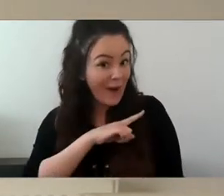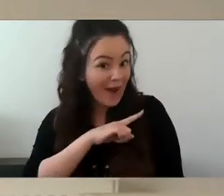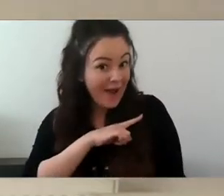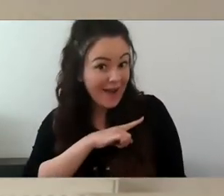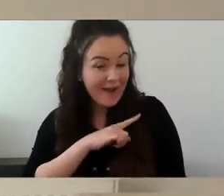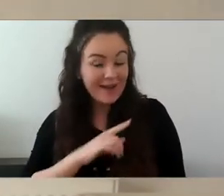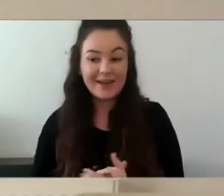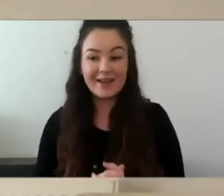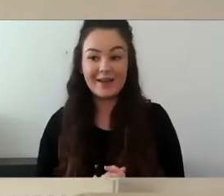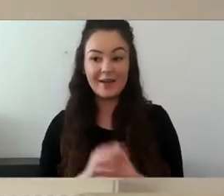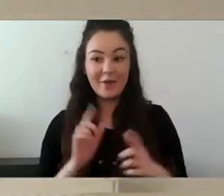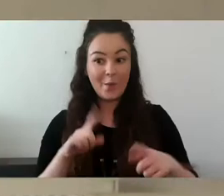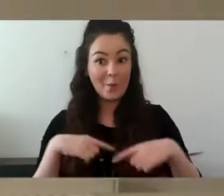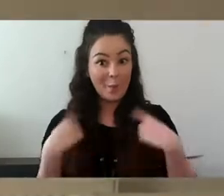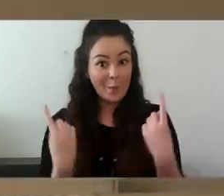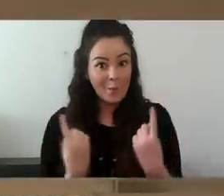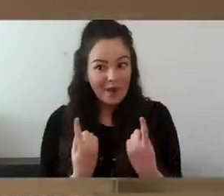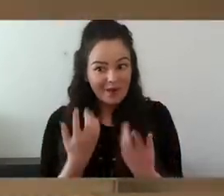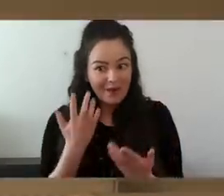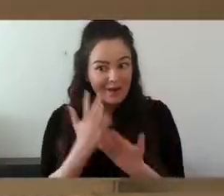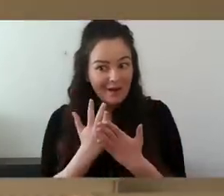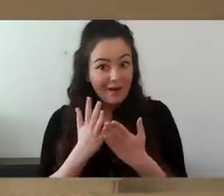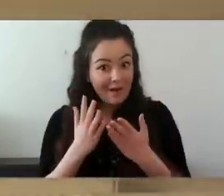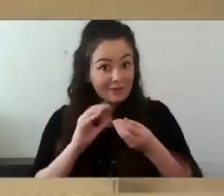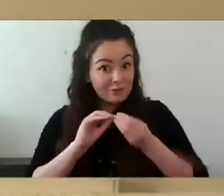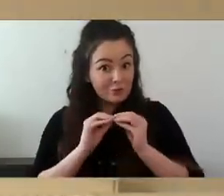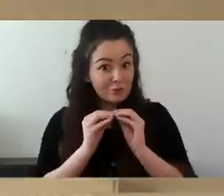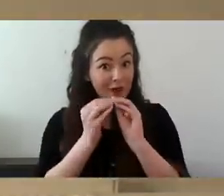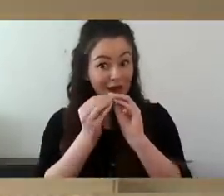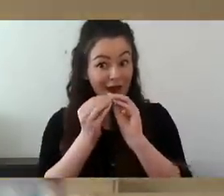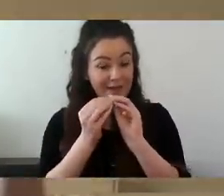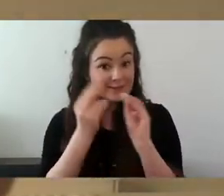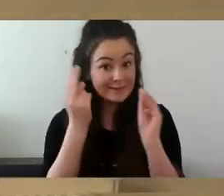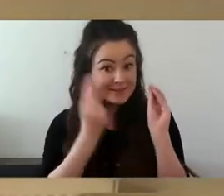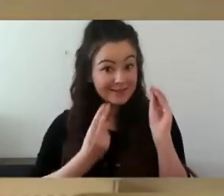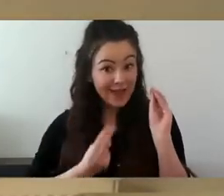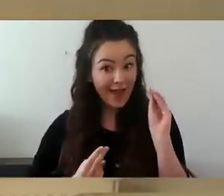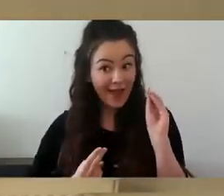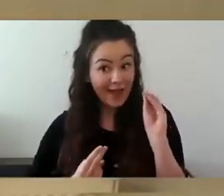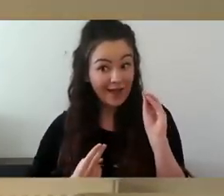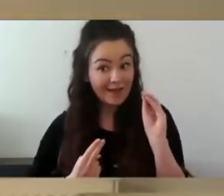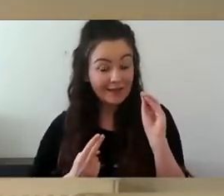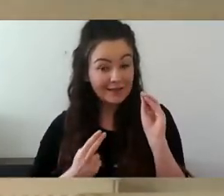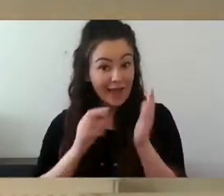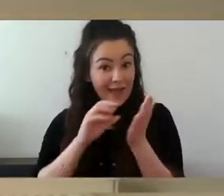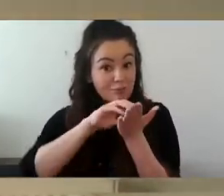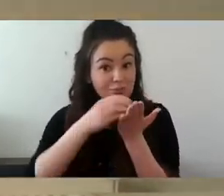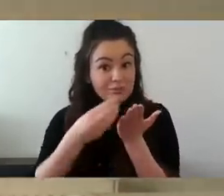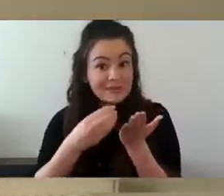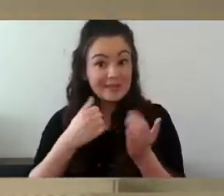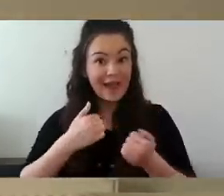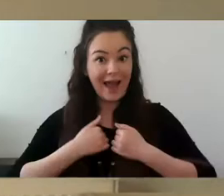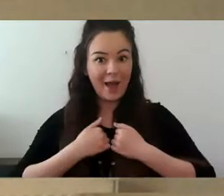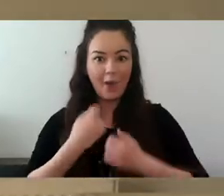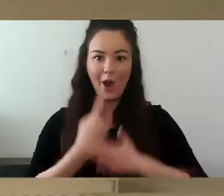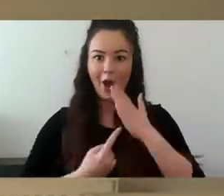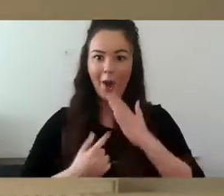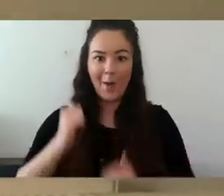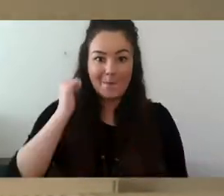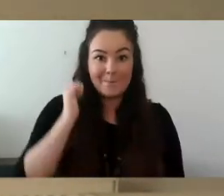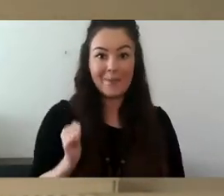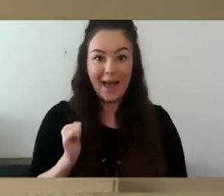because we are going to design and print our own